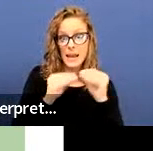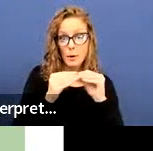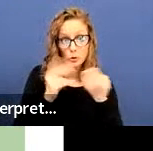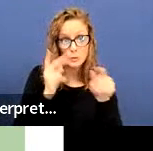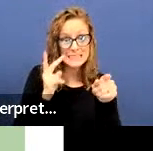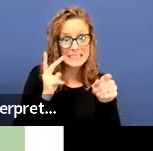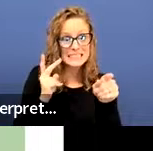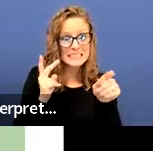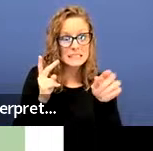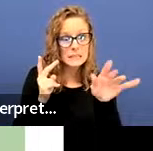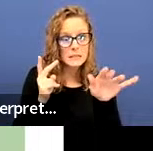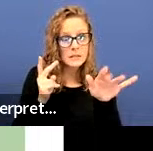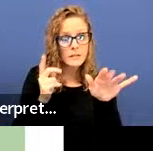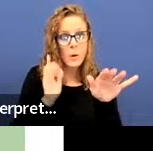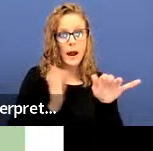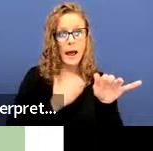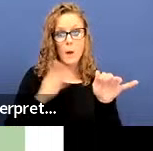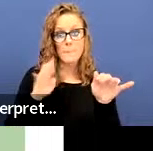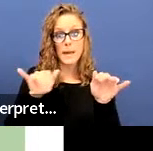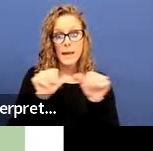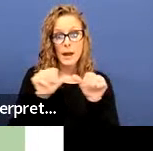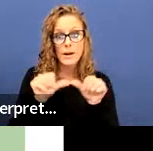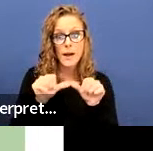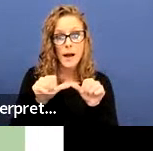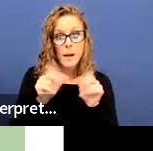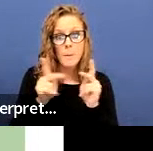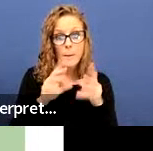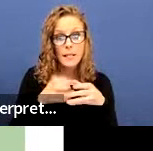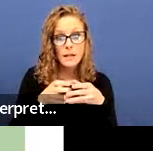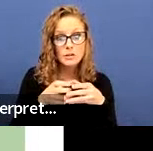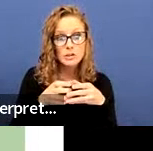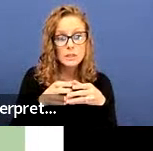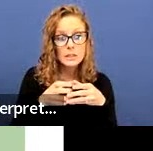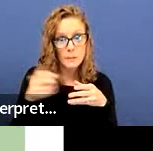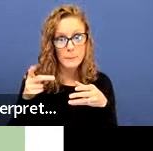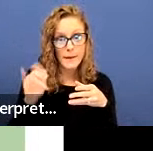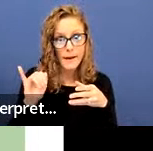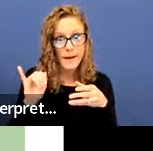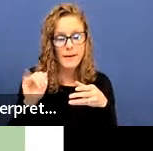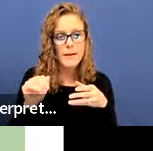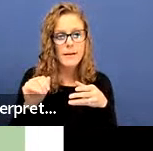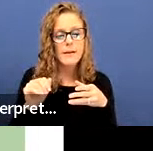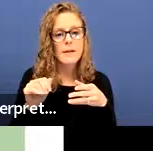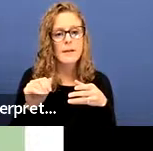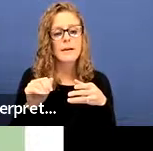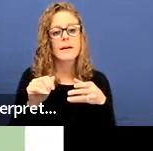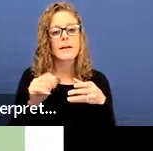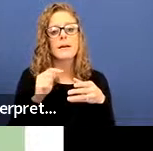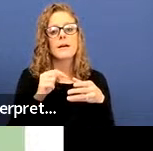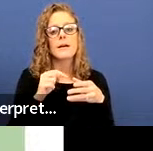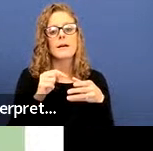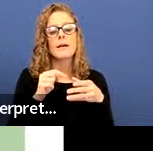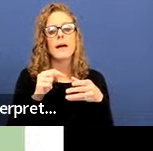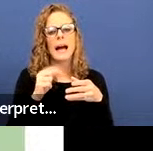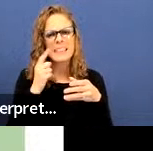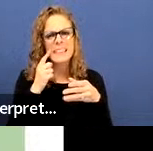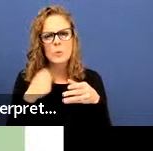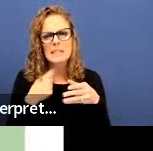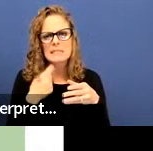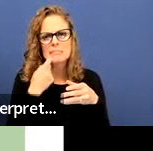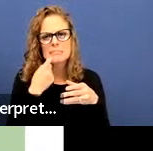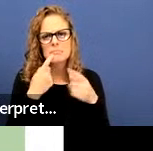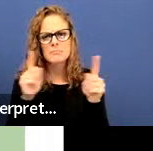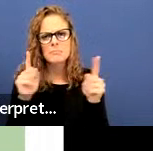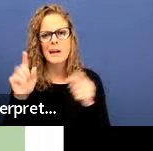see for our Bay Area Pacific Islanders, which was, I think we said earlier, is about